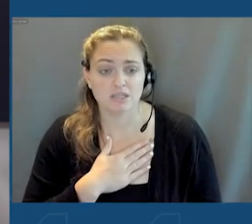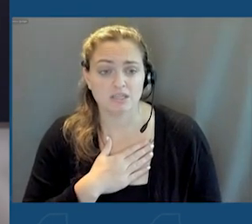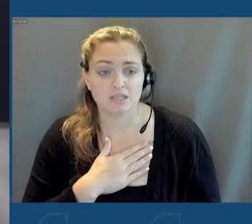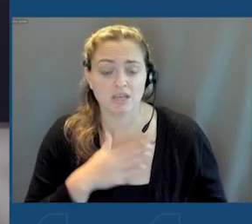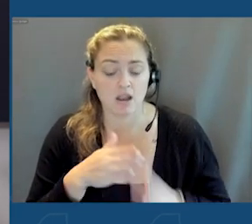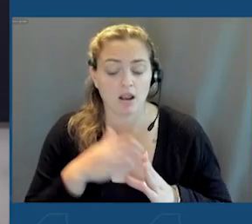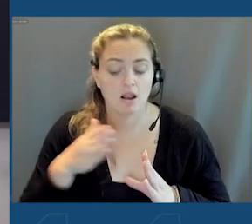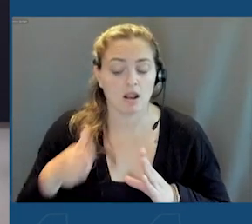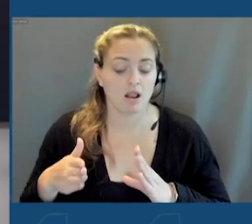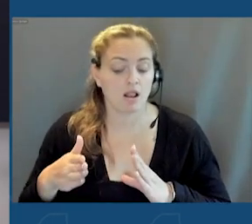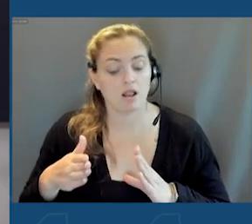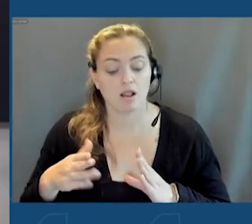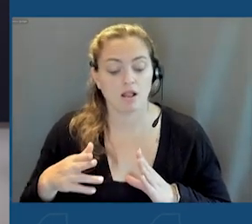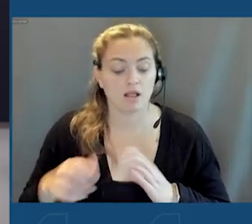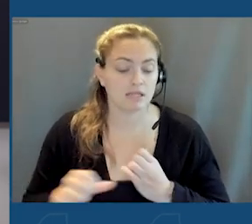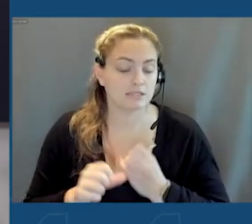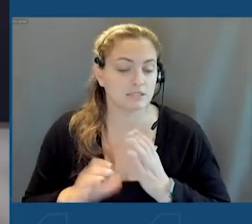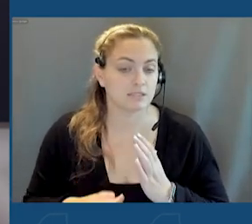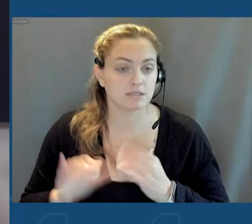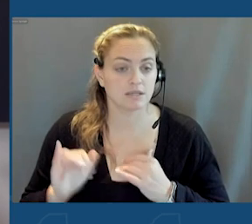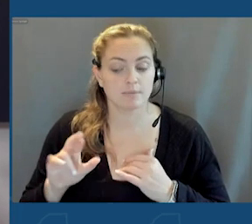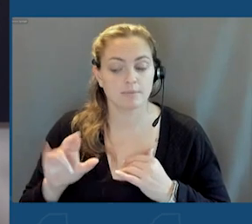right-hand assistant, Miss Jenna.